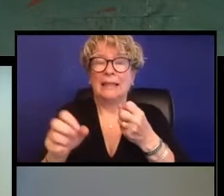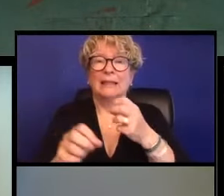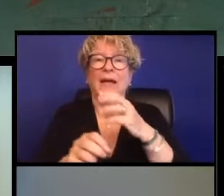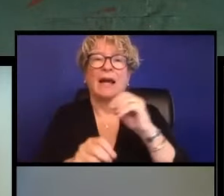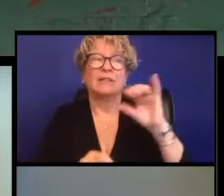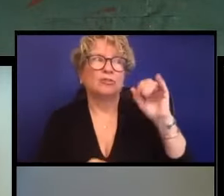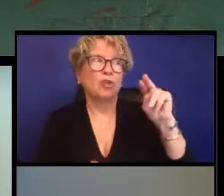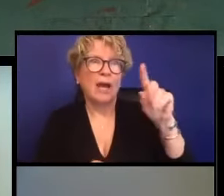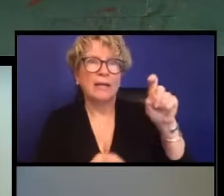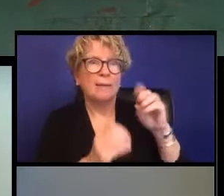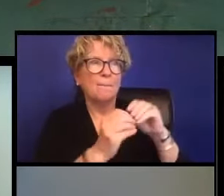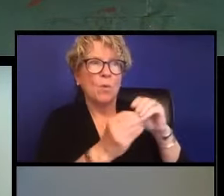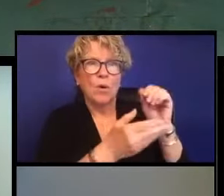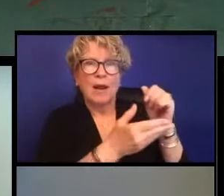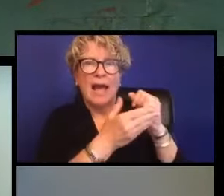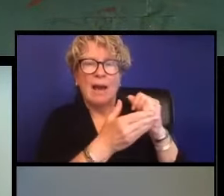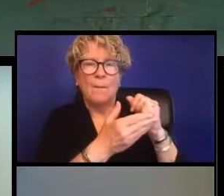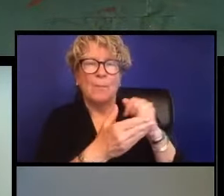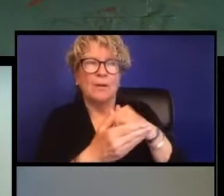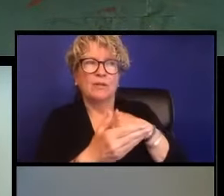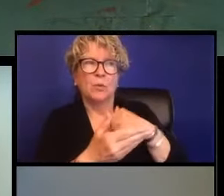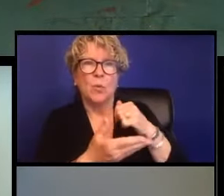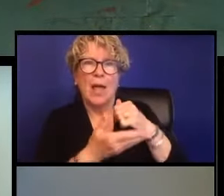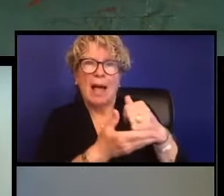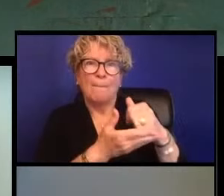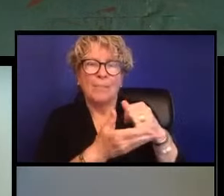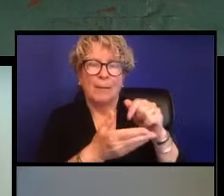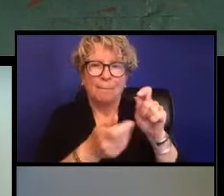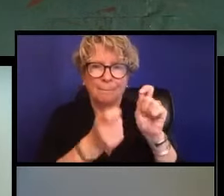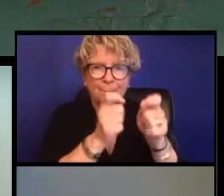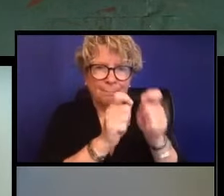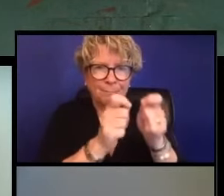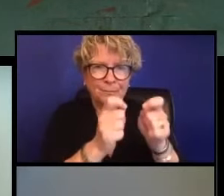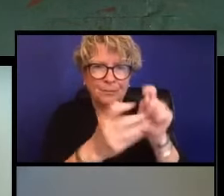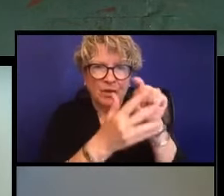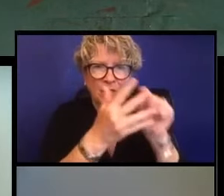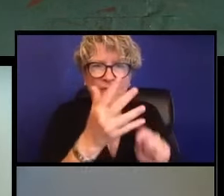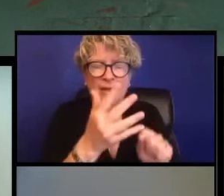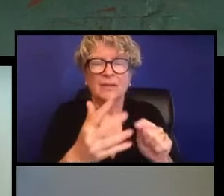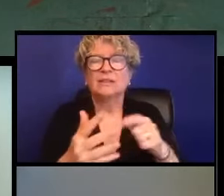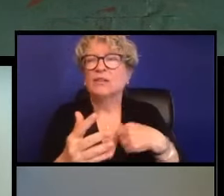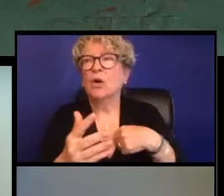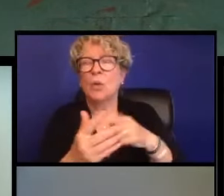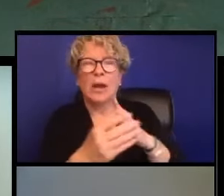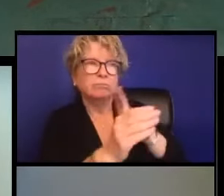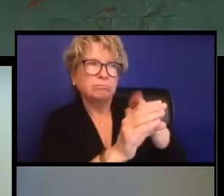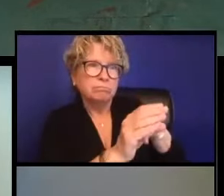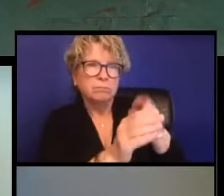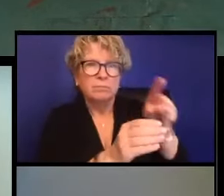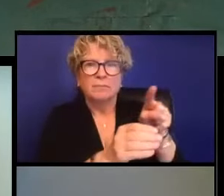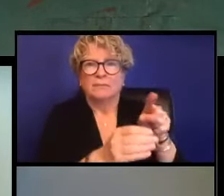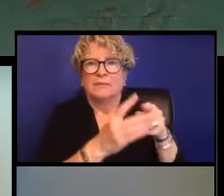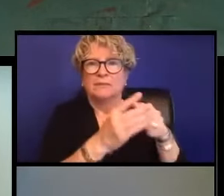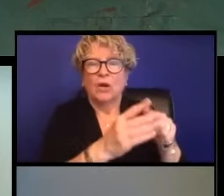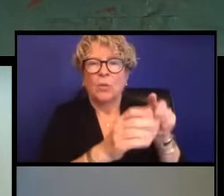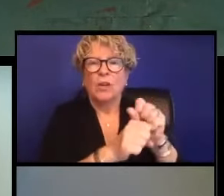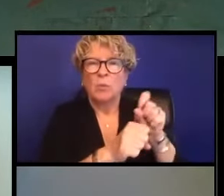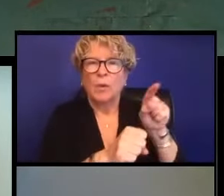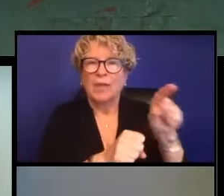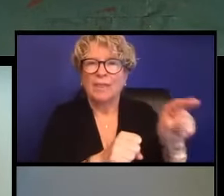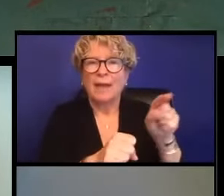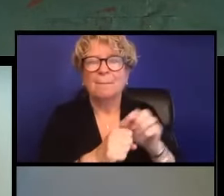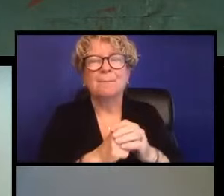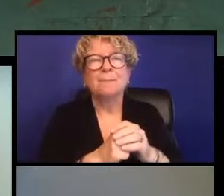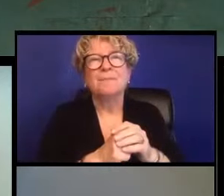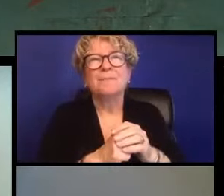with editorial assistance for anthologies and things like that. And I started working with him just kind of more